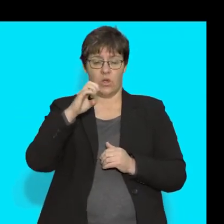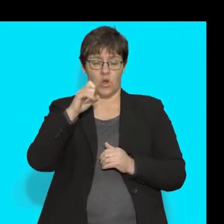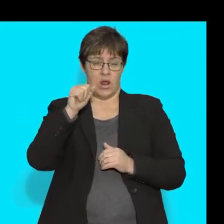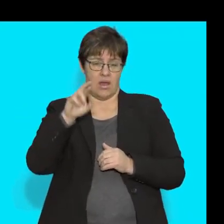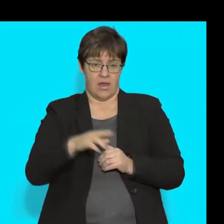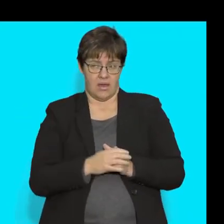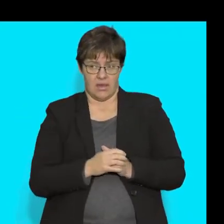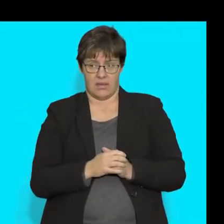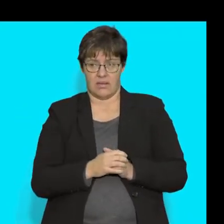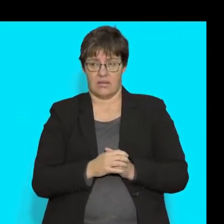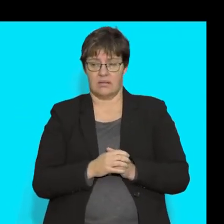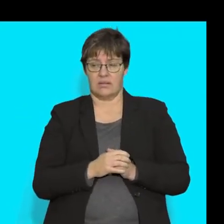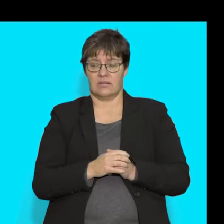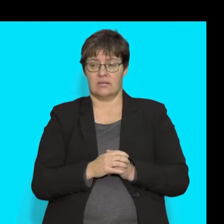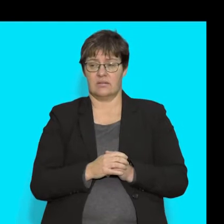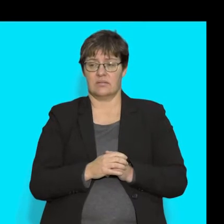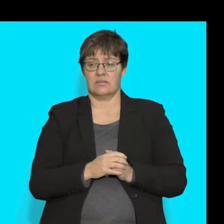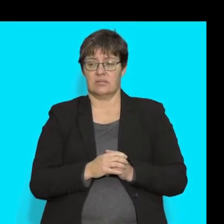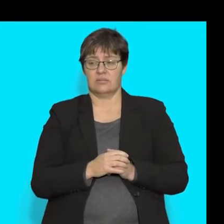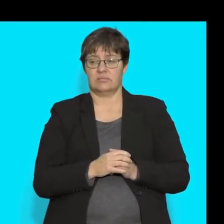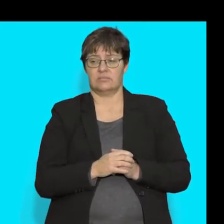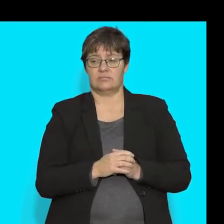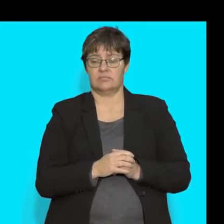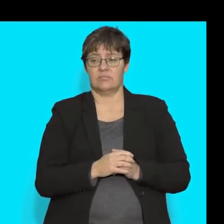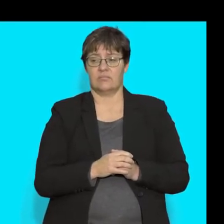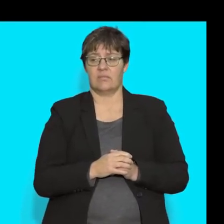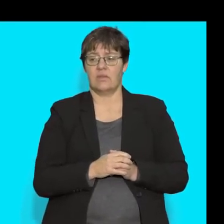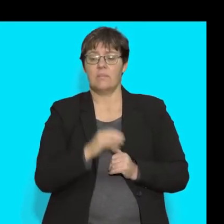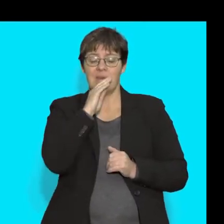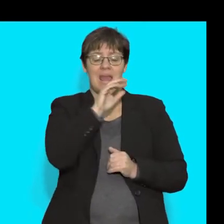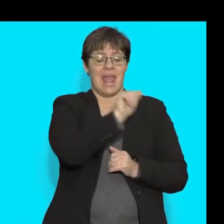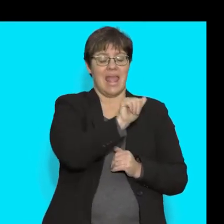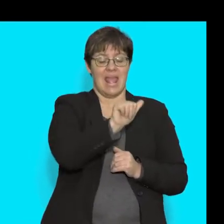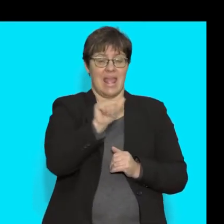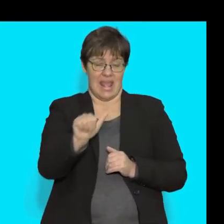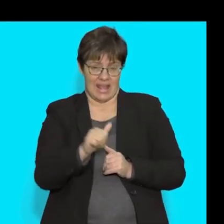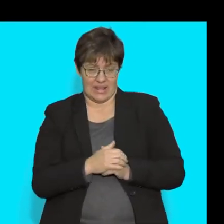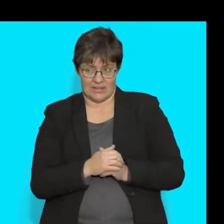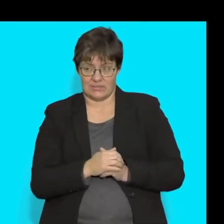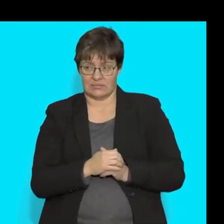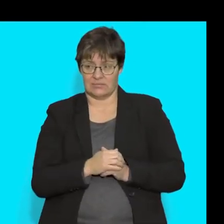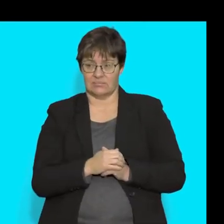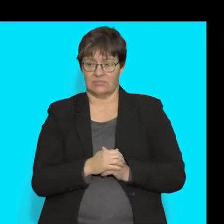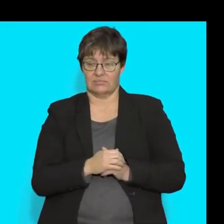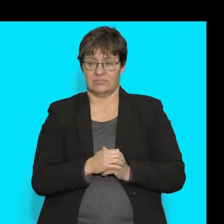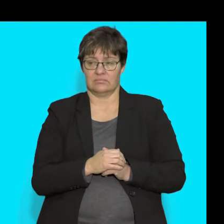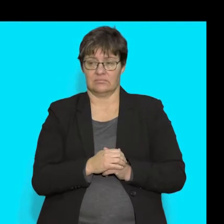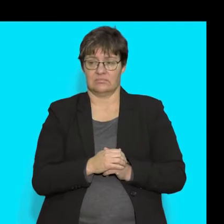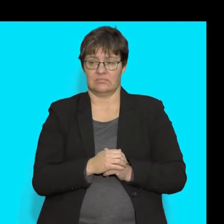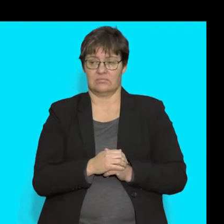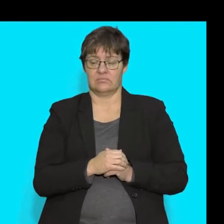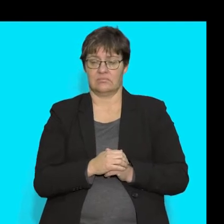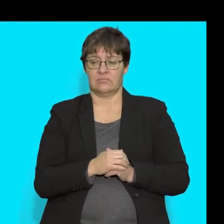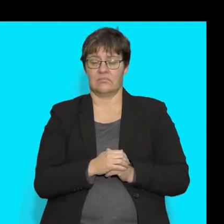triangles, angular triangles, right? That's what the AA means, the triple A means,